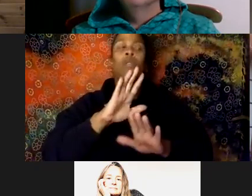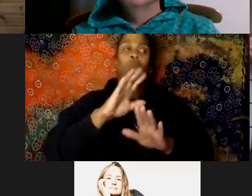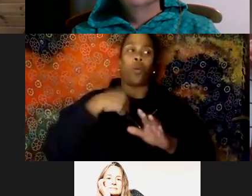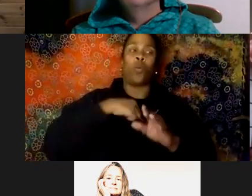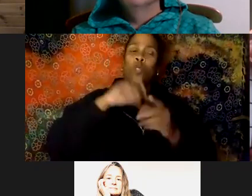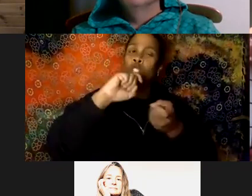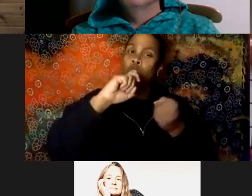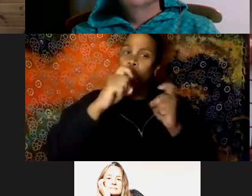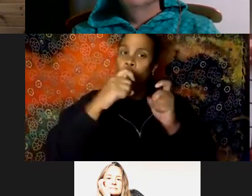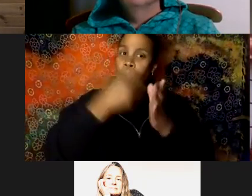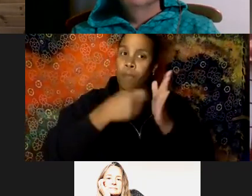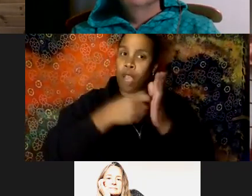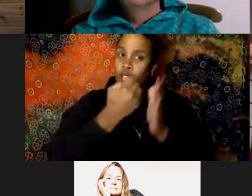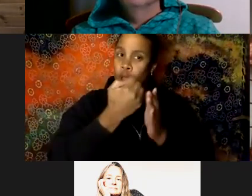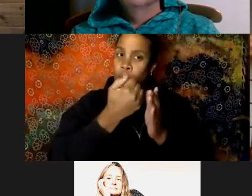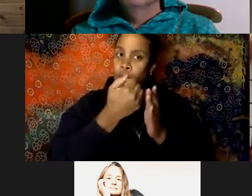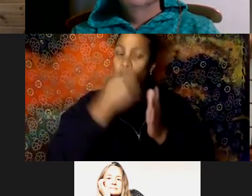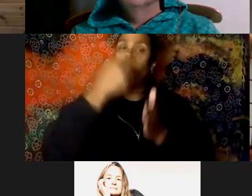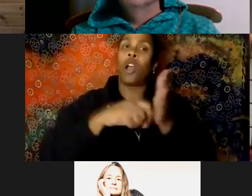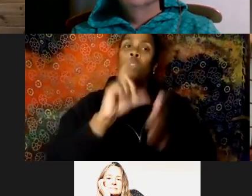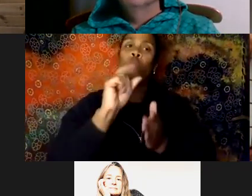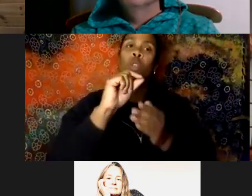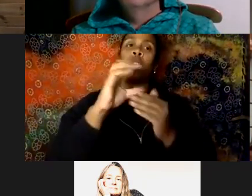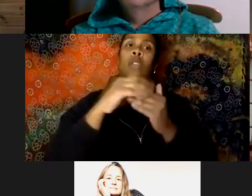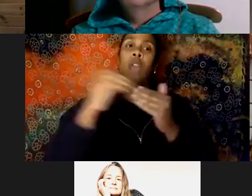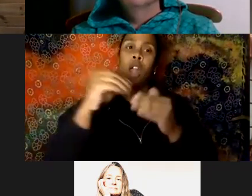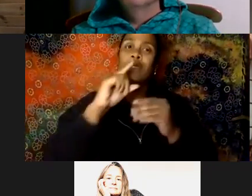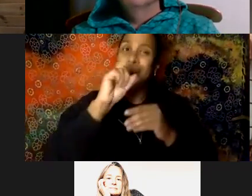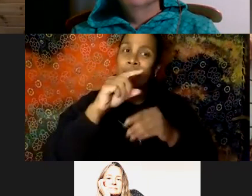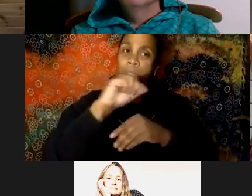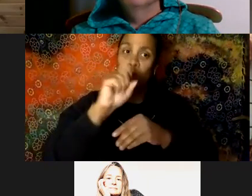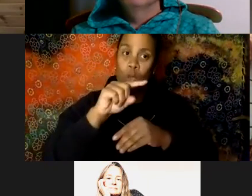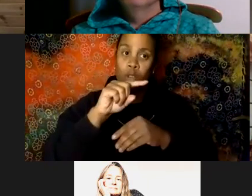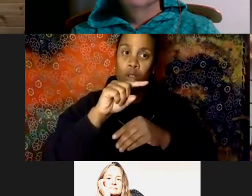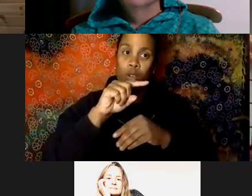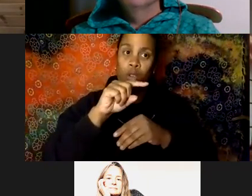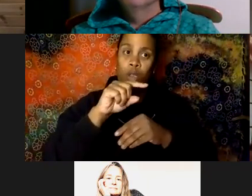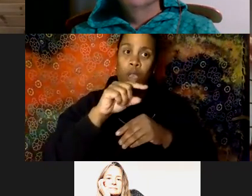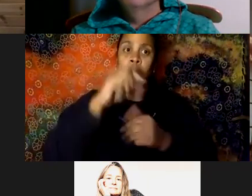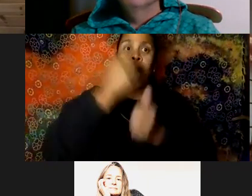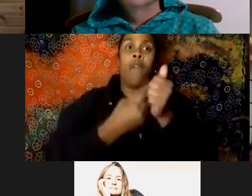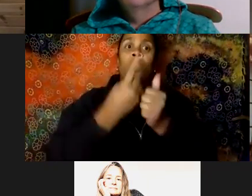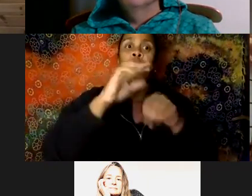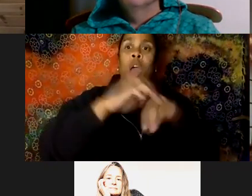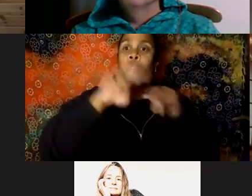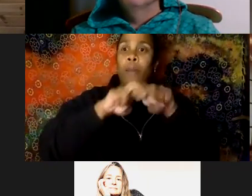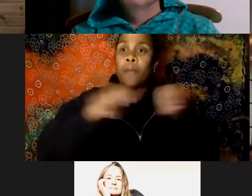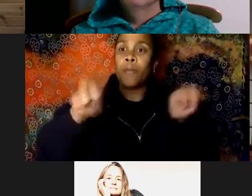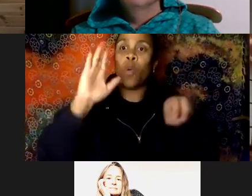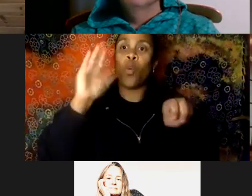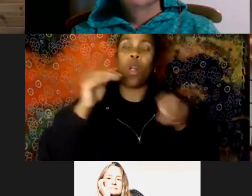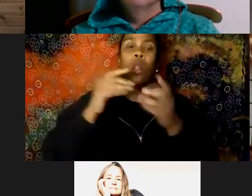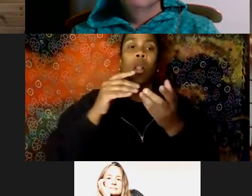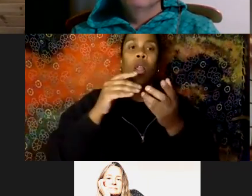$20 to ask a question, and you'll probably hear from everyone on the panel. And then it's $10 just for BIPOC community, so our way of